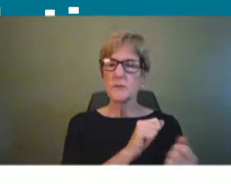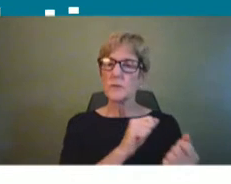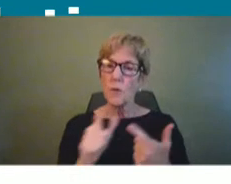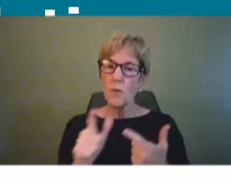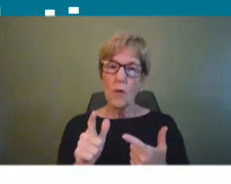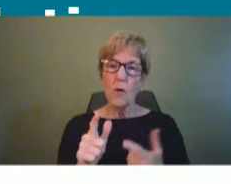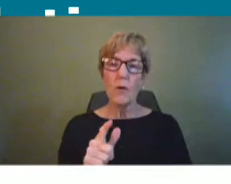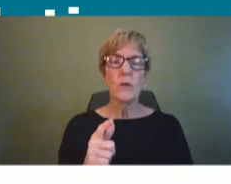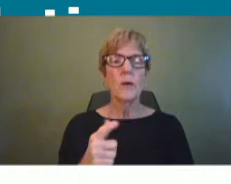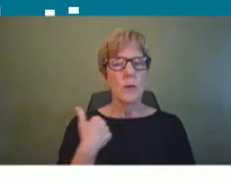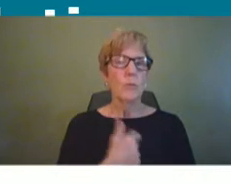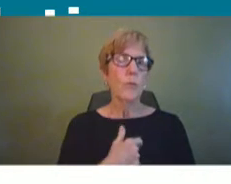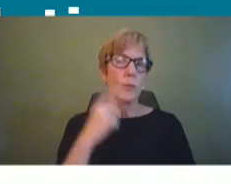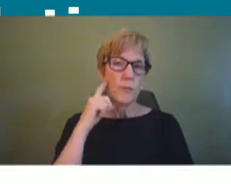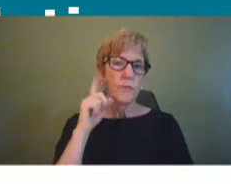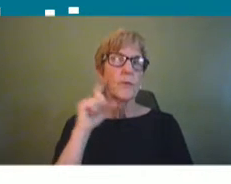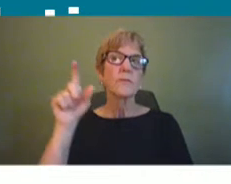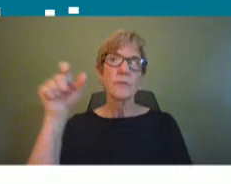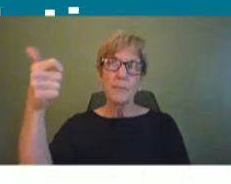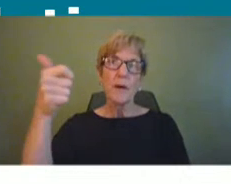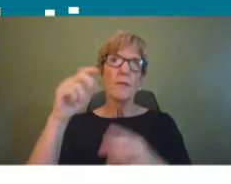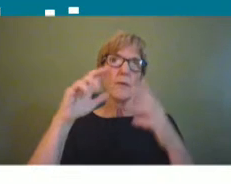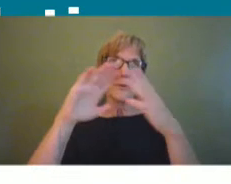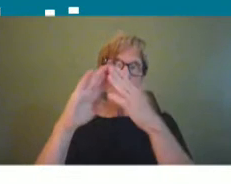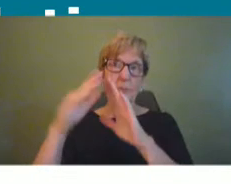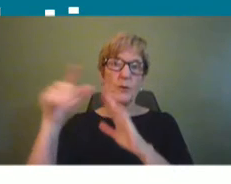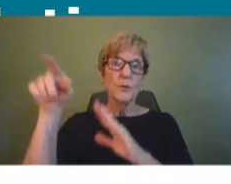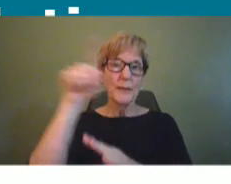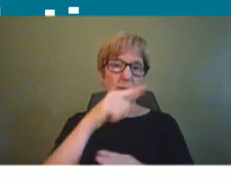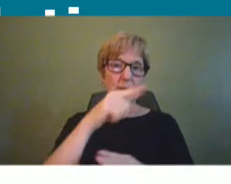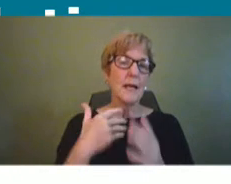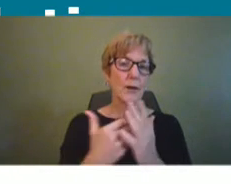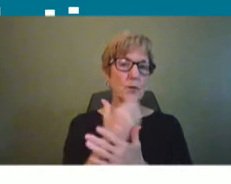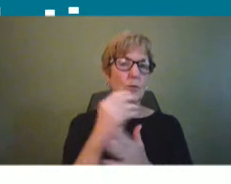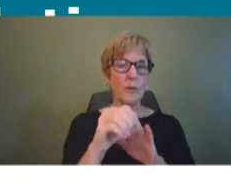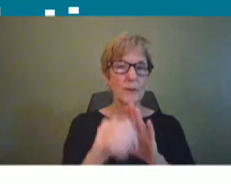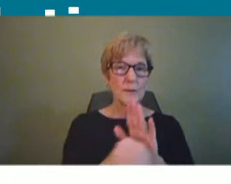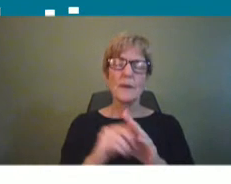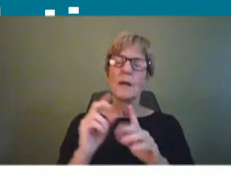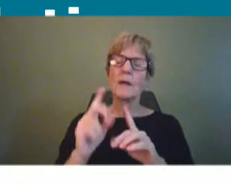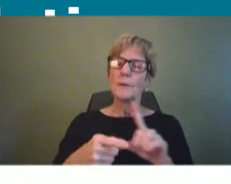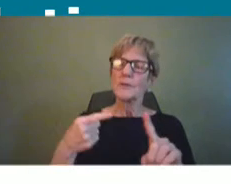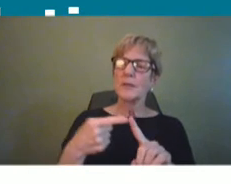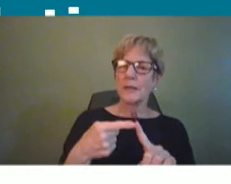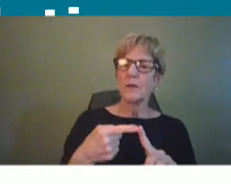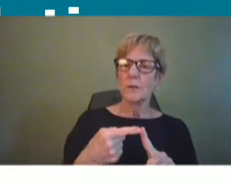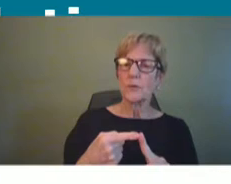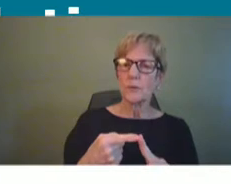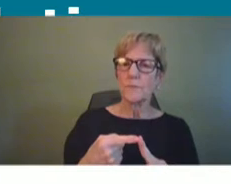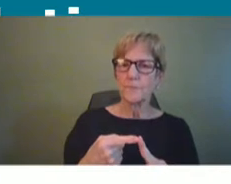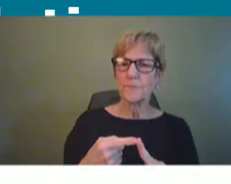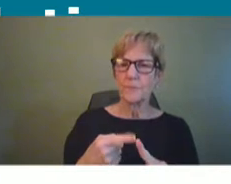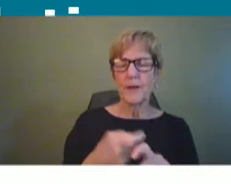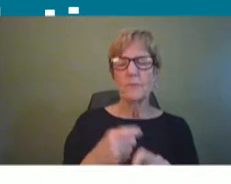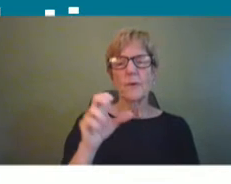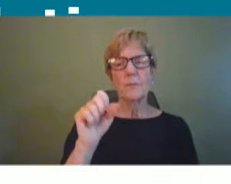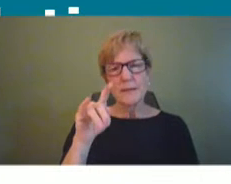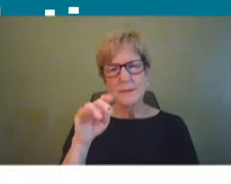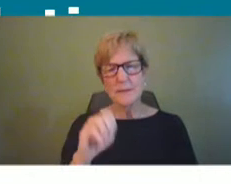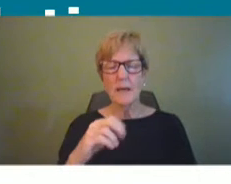heard from other communities that had new ordinances particularly those of the the size and complexity of the